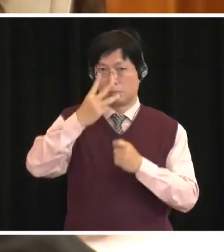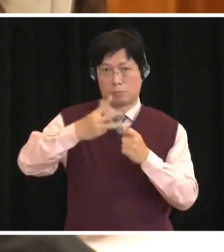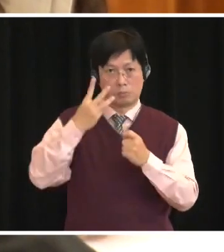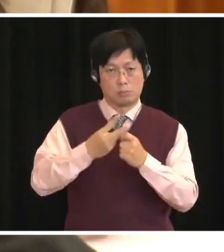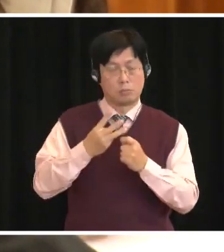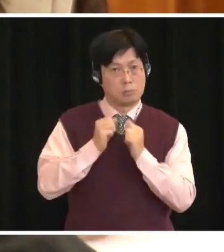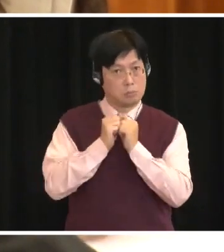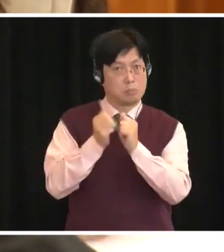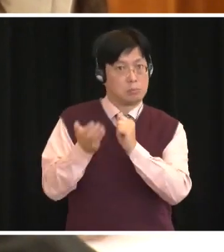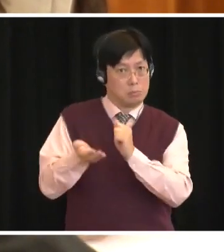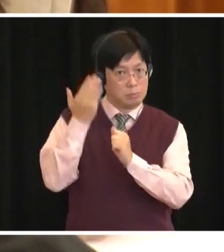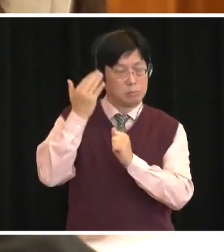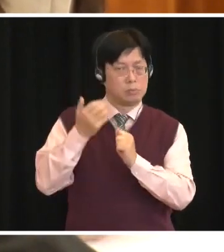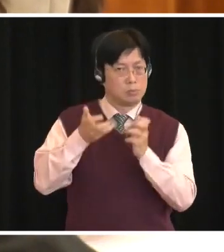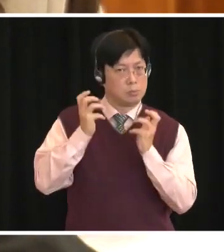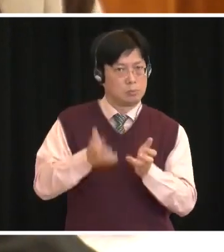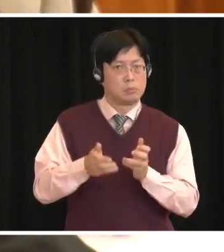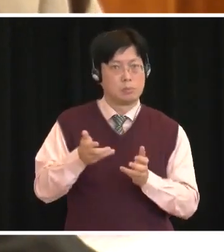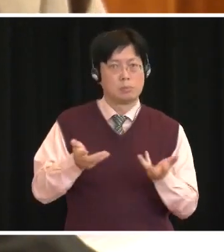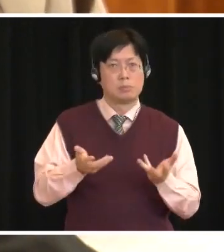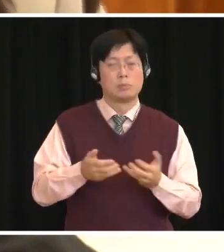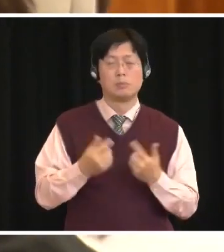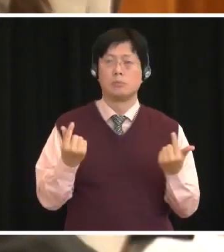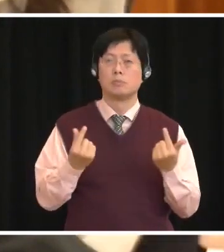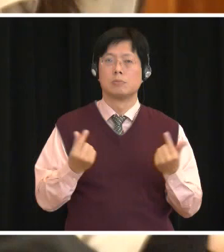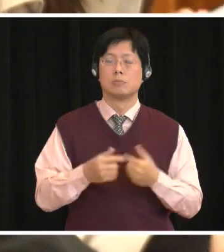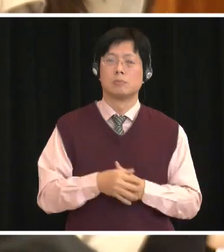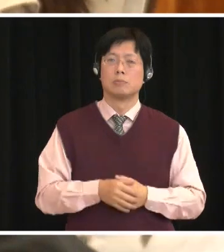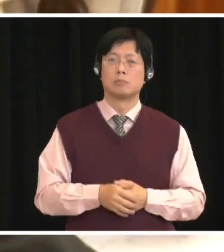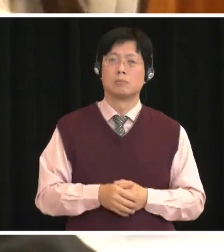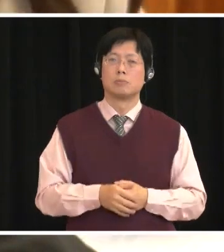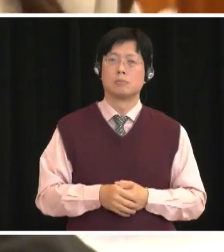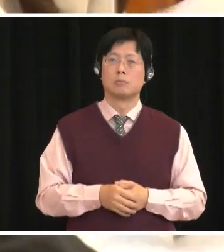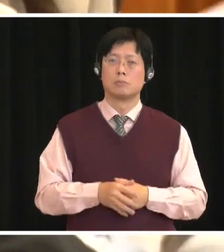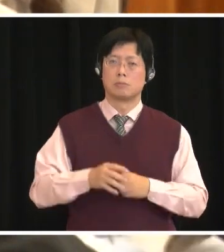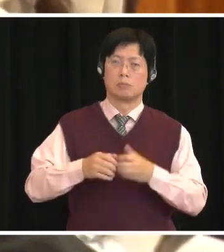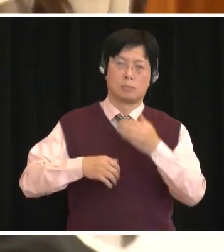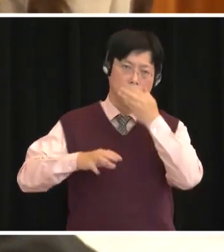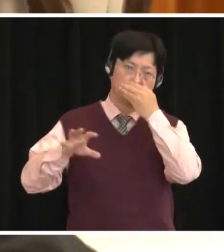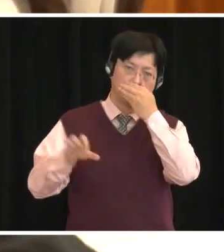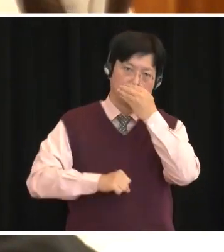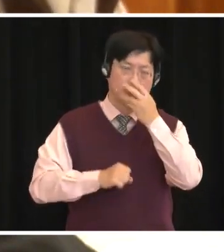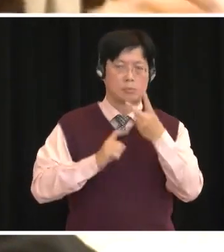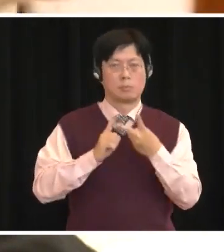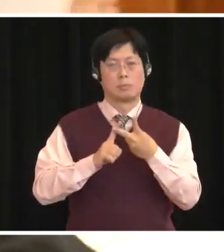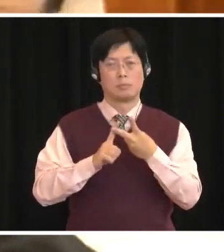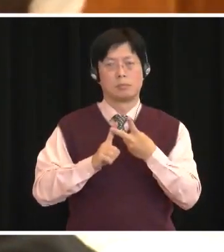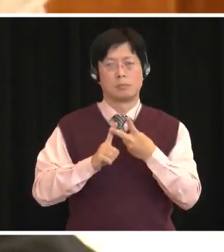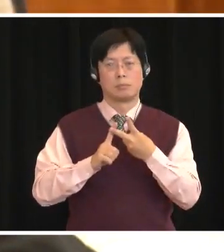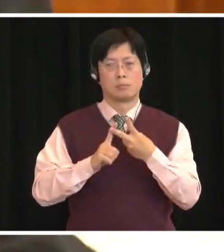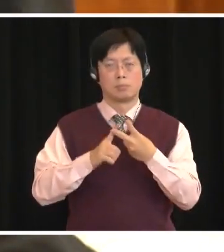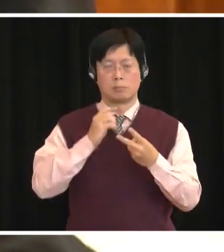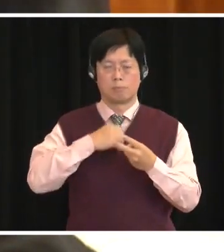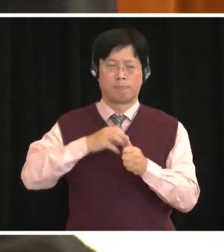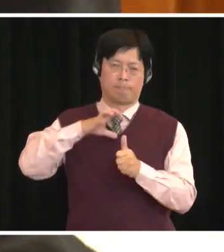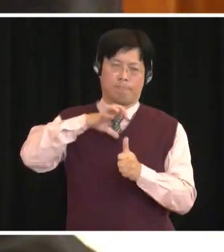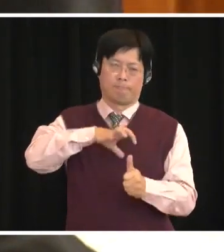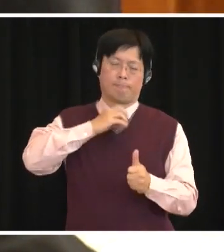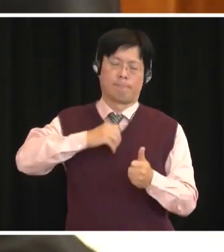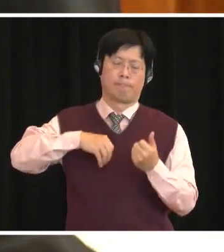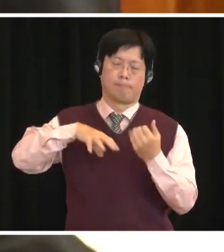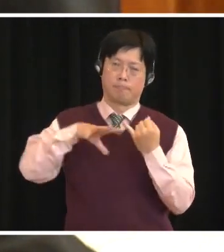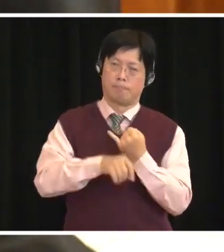stations? If their offense has a minimum punishment of 3